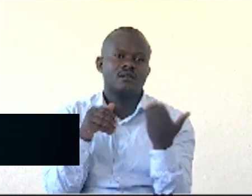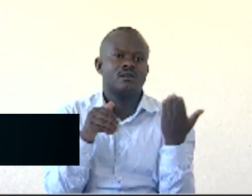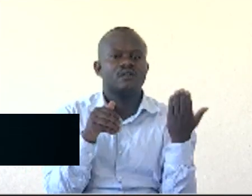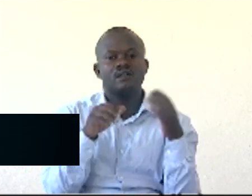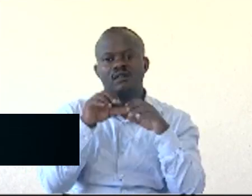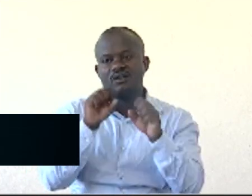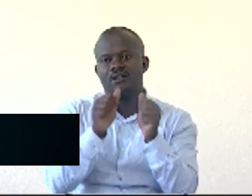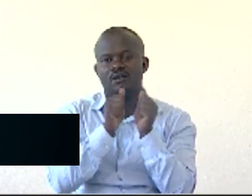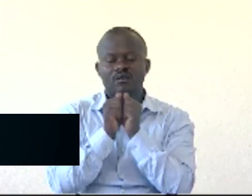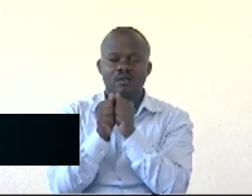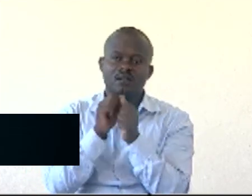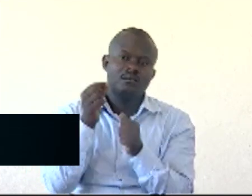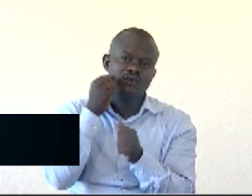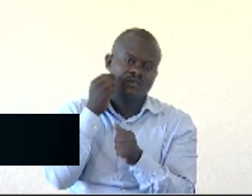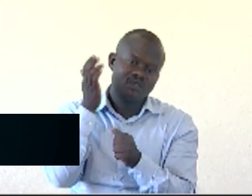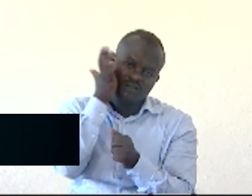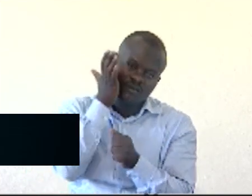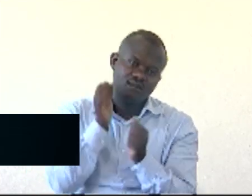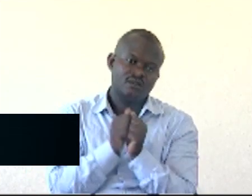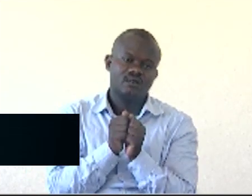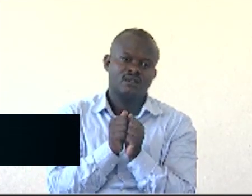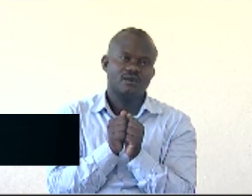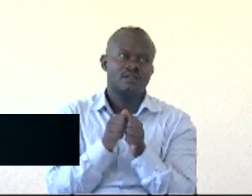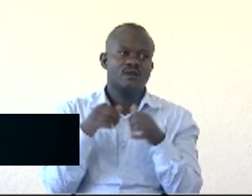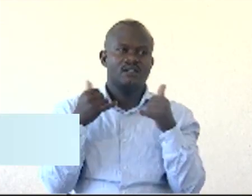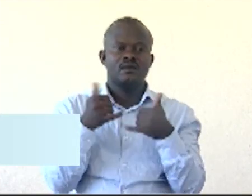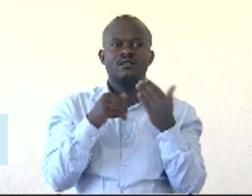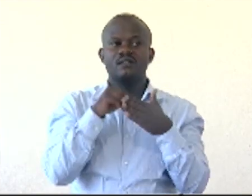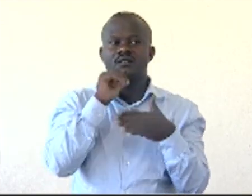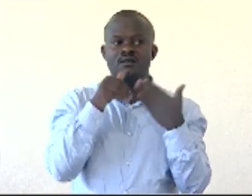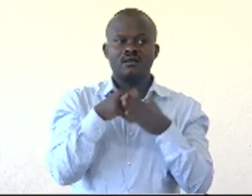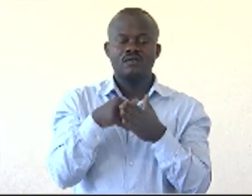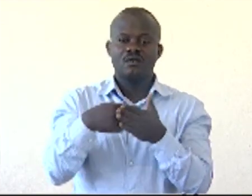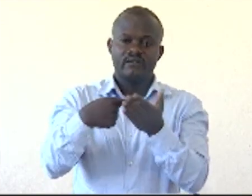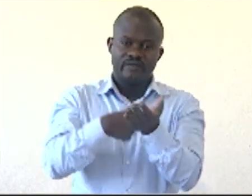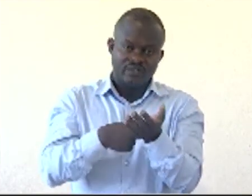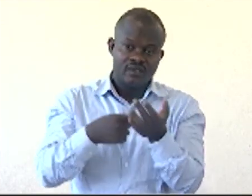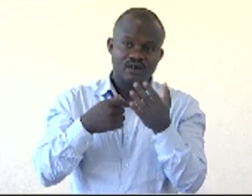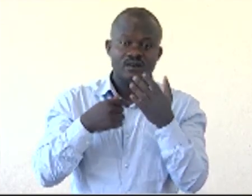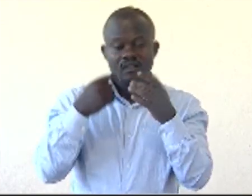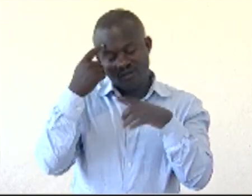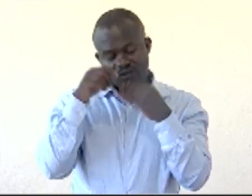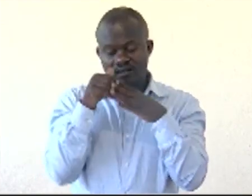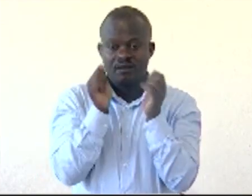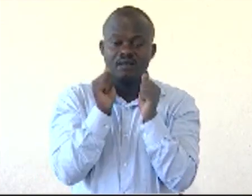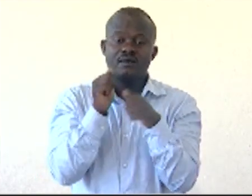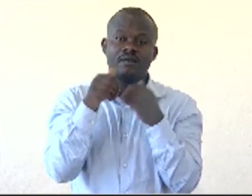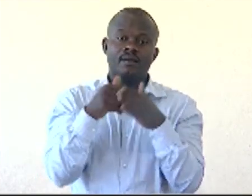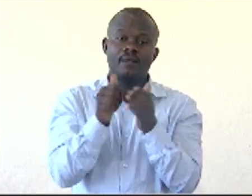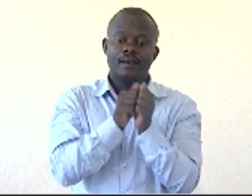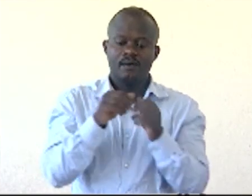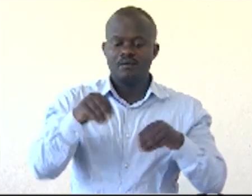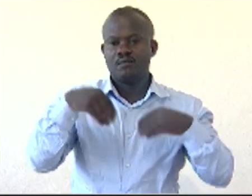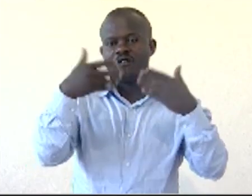by mosquitoes. Currently, there is no vaccine for malaria, but then with measures